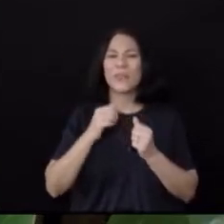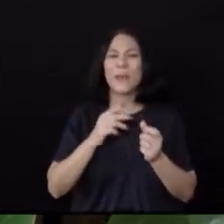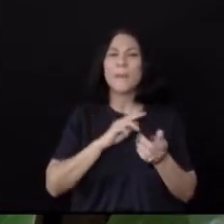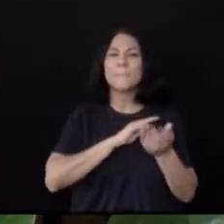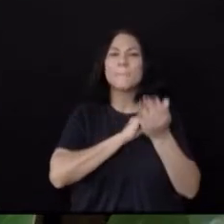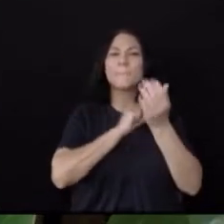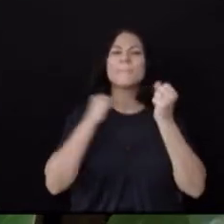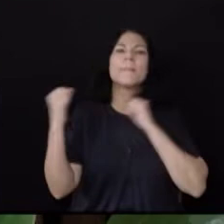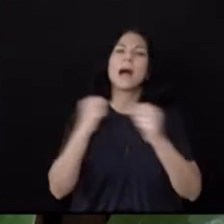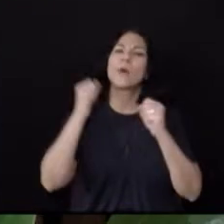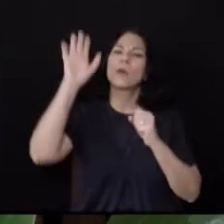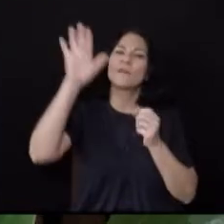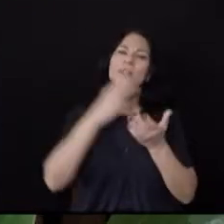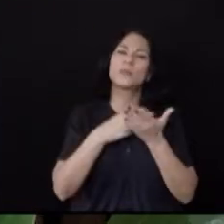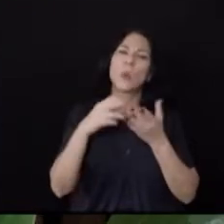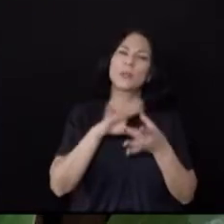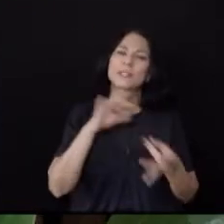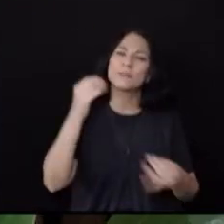Spirit in us.